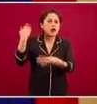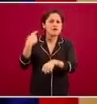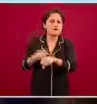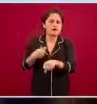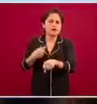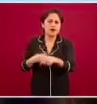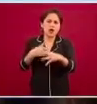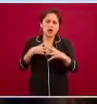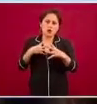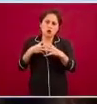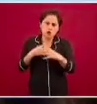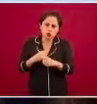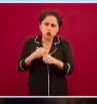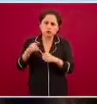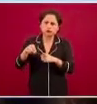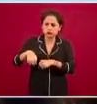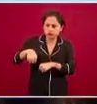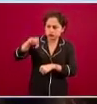This